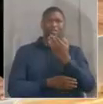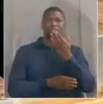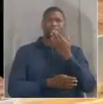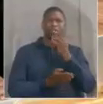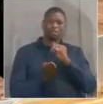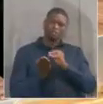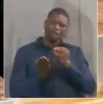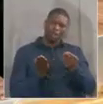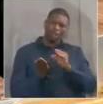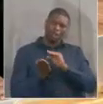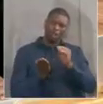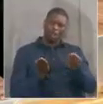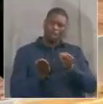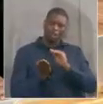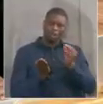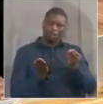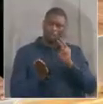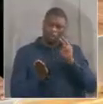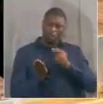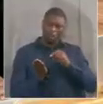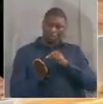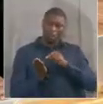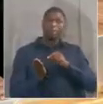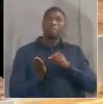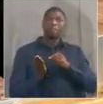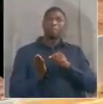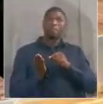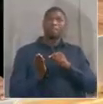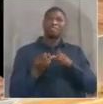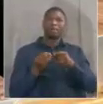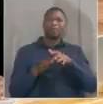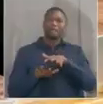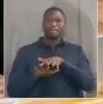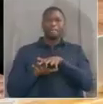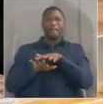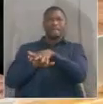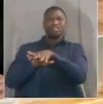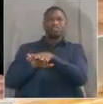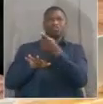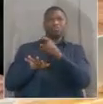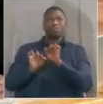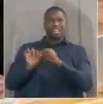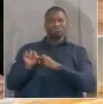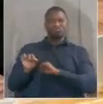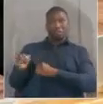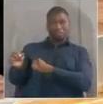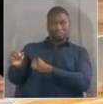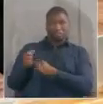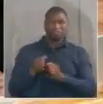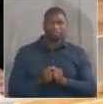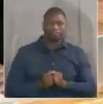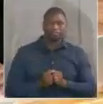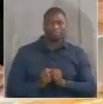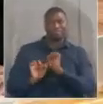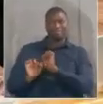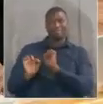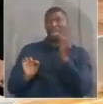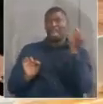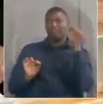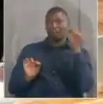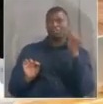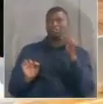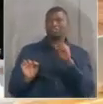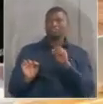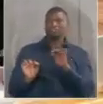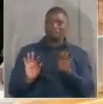speaks directly to the implementation of the strategy that you just referred to. And this is the information